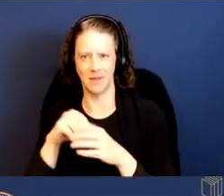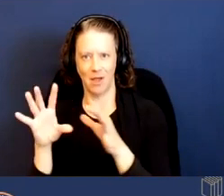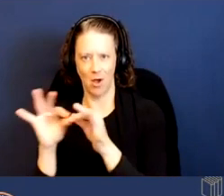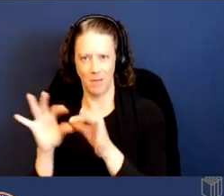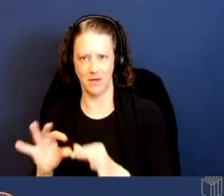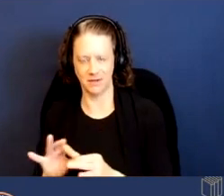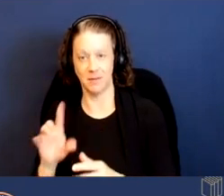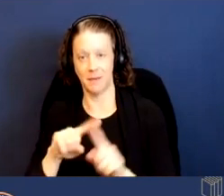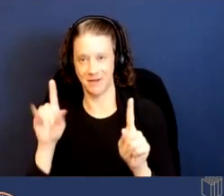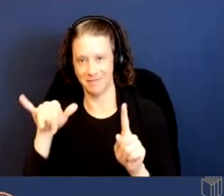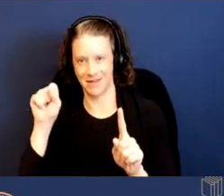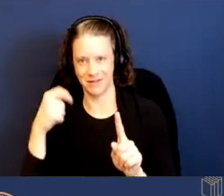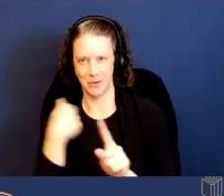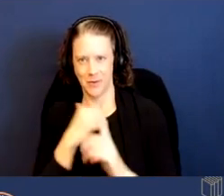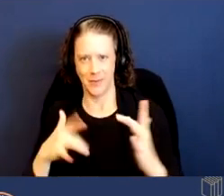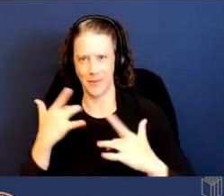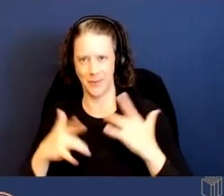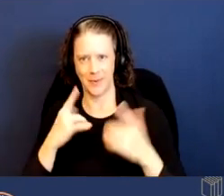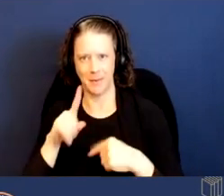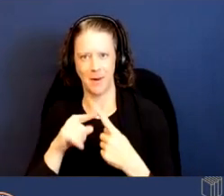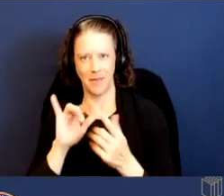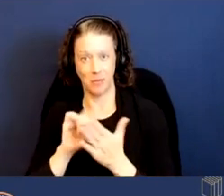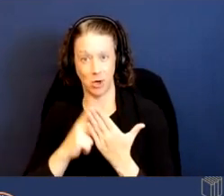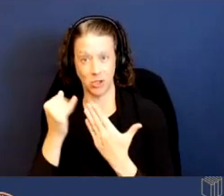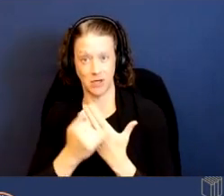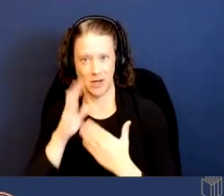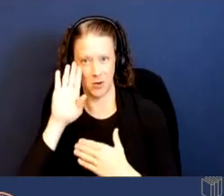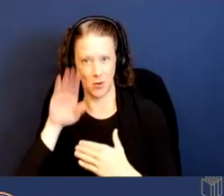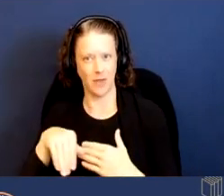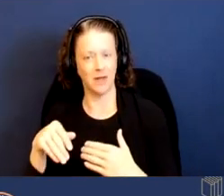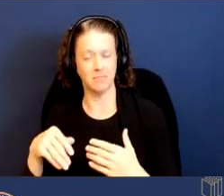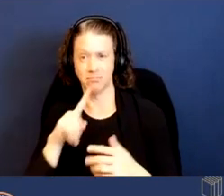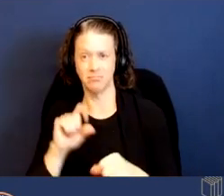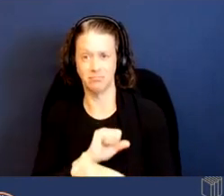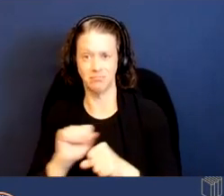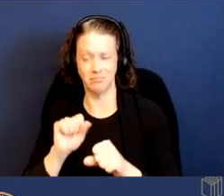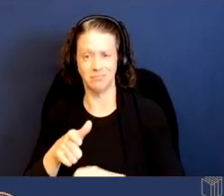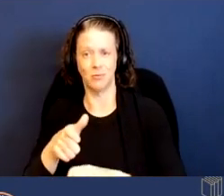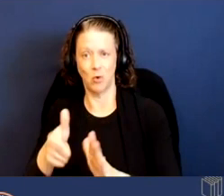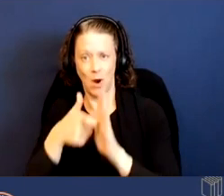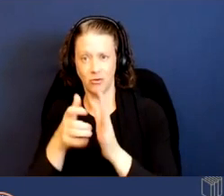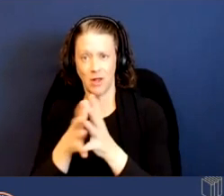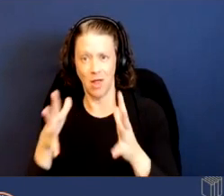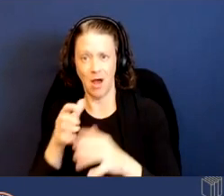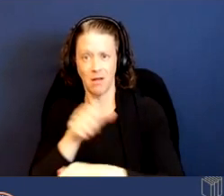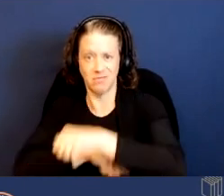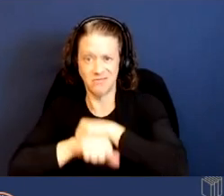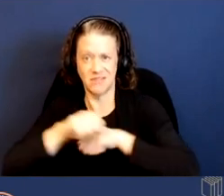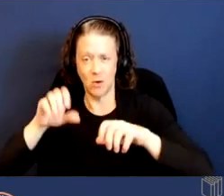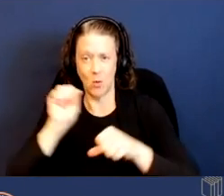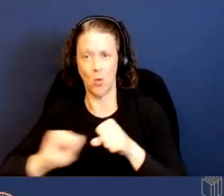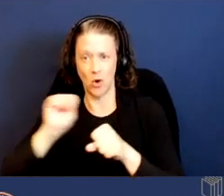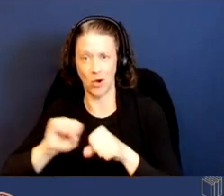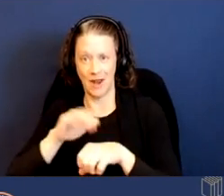are excited about that project and know that it really does take intensive work at the LEA level to increase